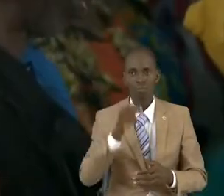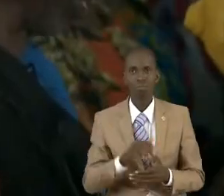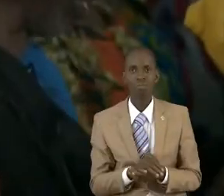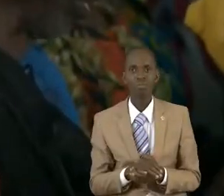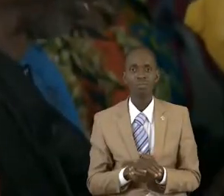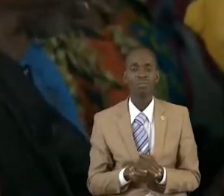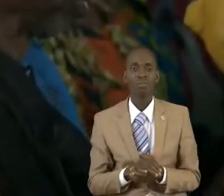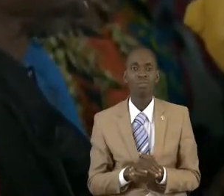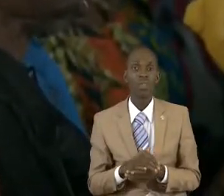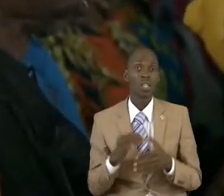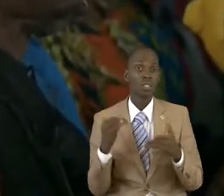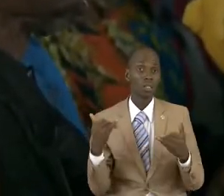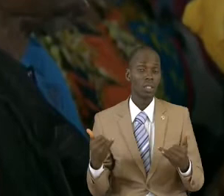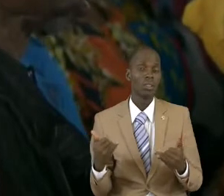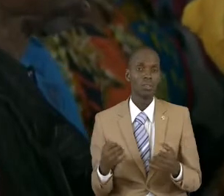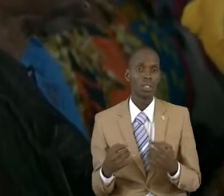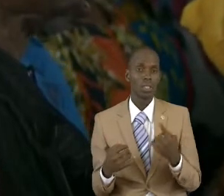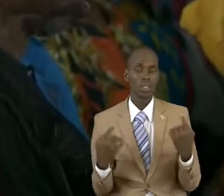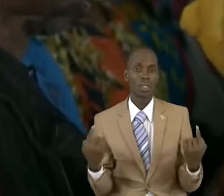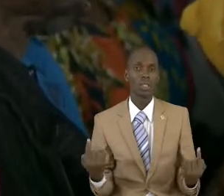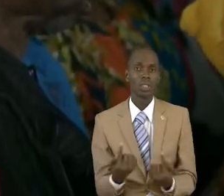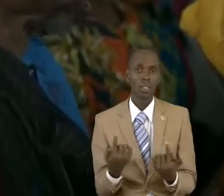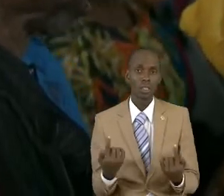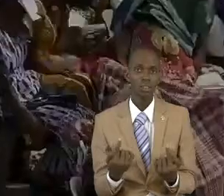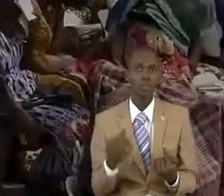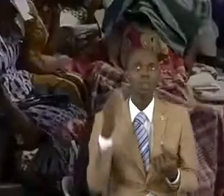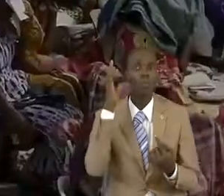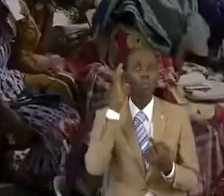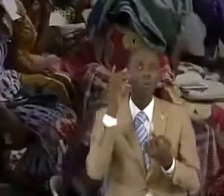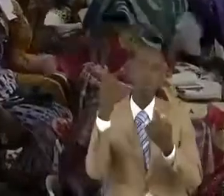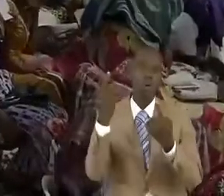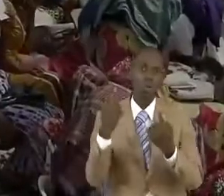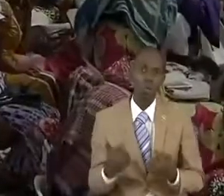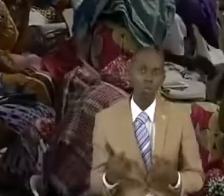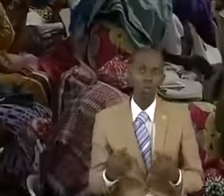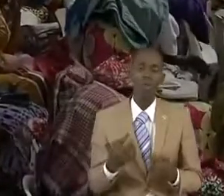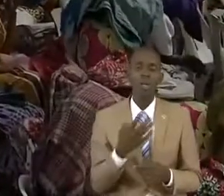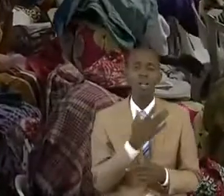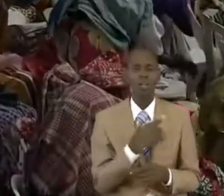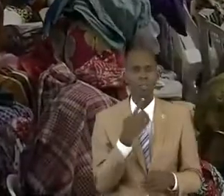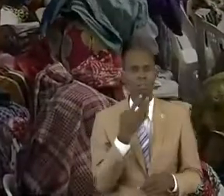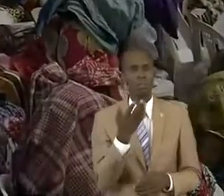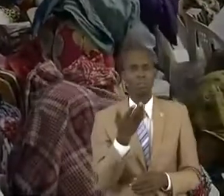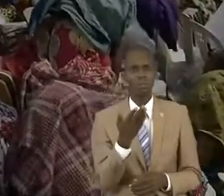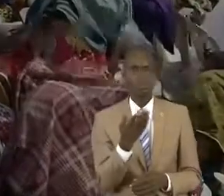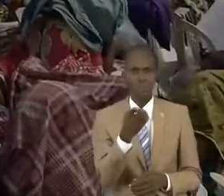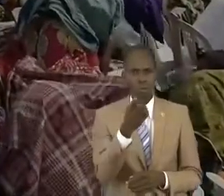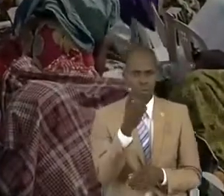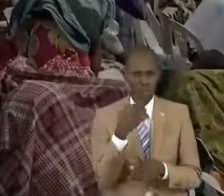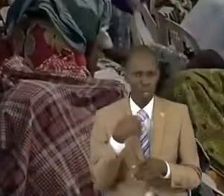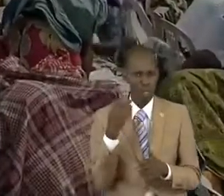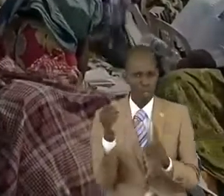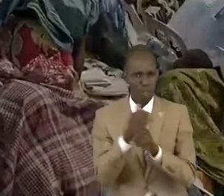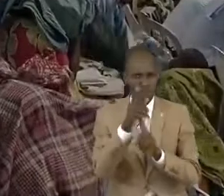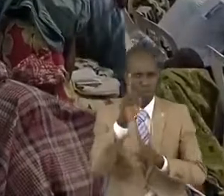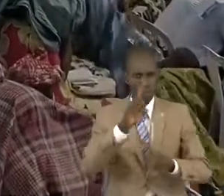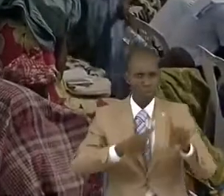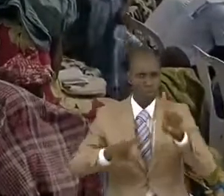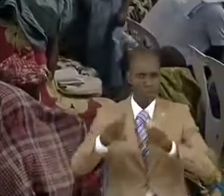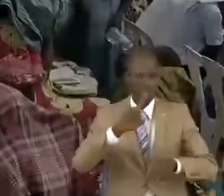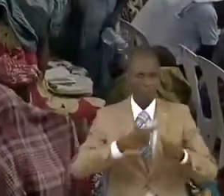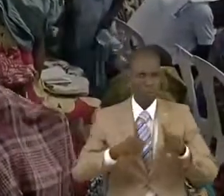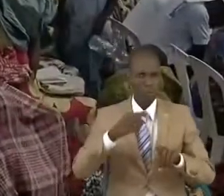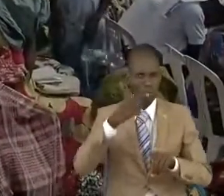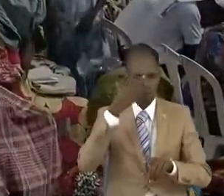Now, sin will come and say, what did I hear you say before your pastor there?